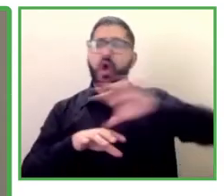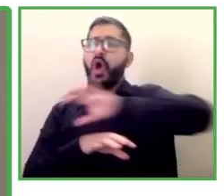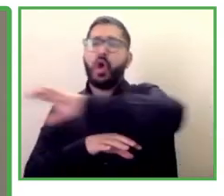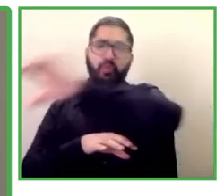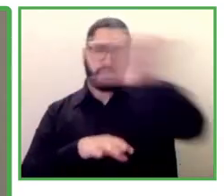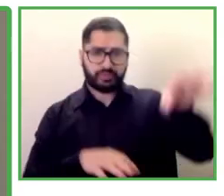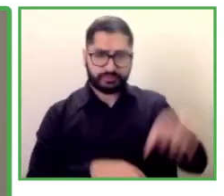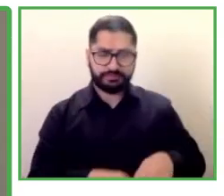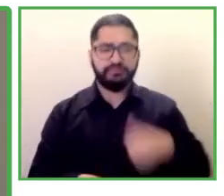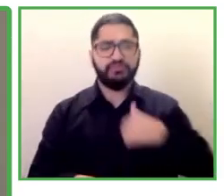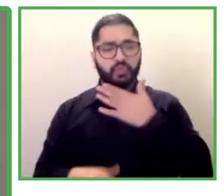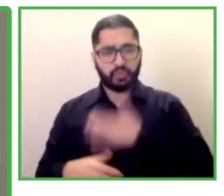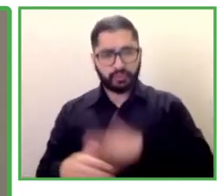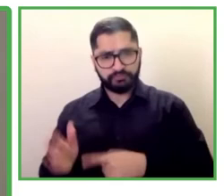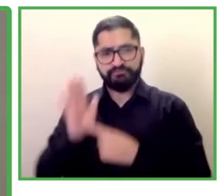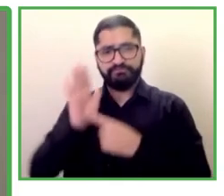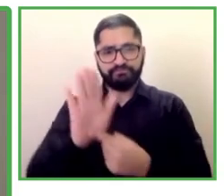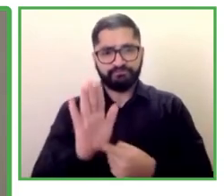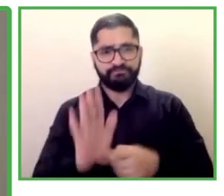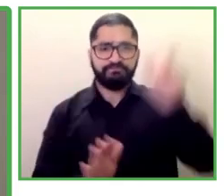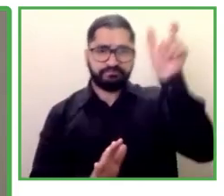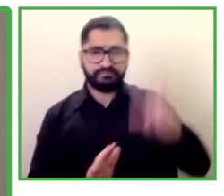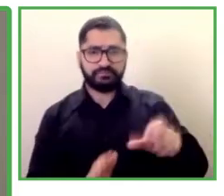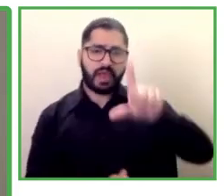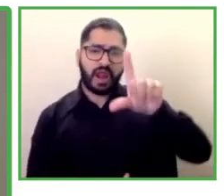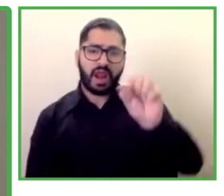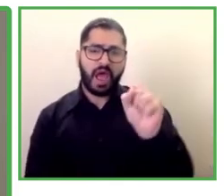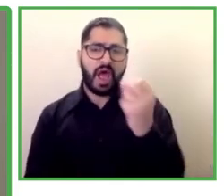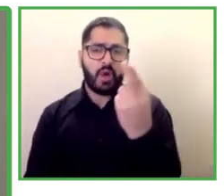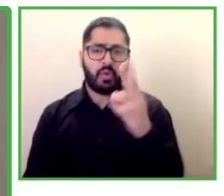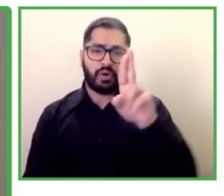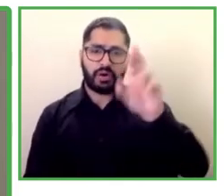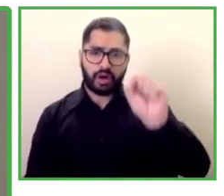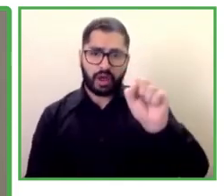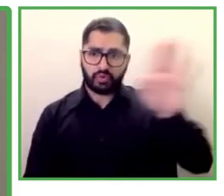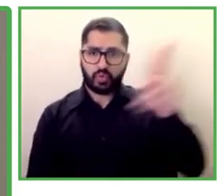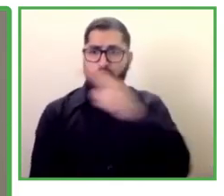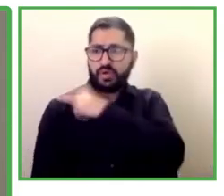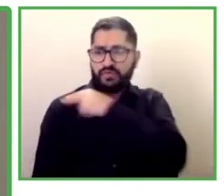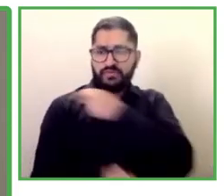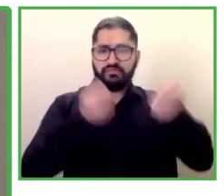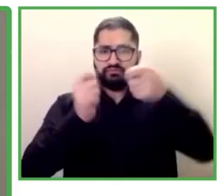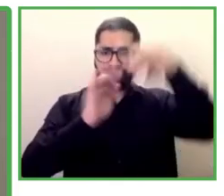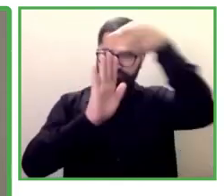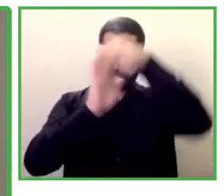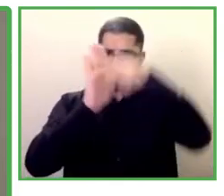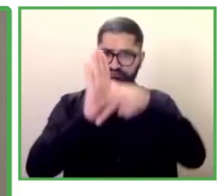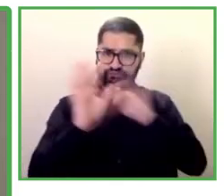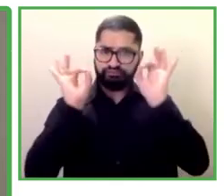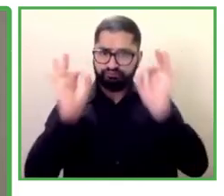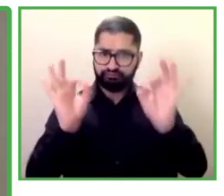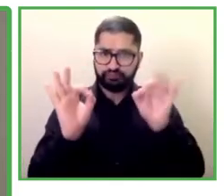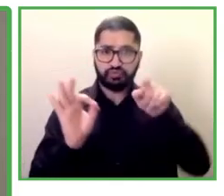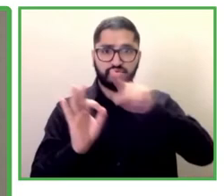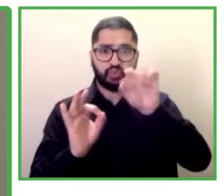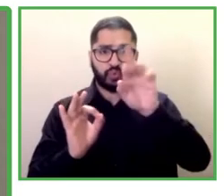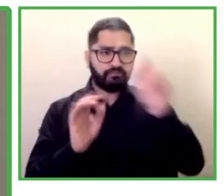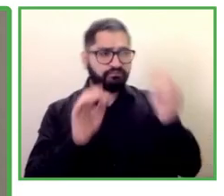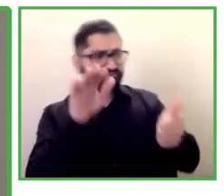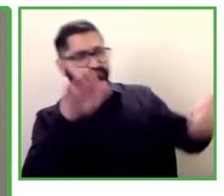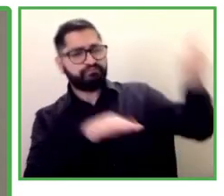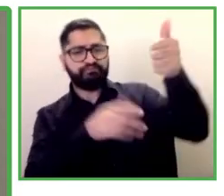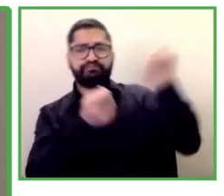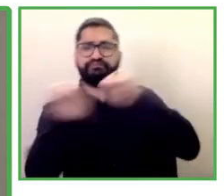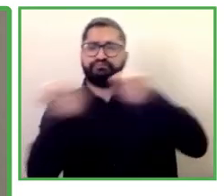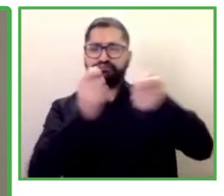to give the floor to Laura Diego. Laura Diego, she is the head of regulation in